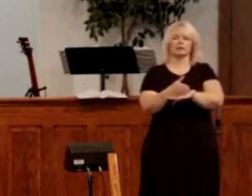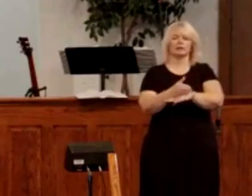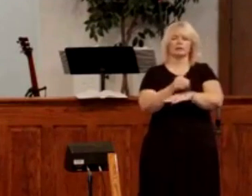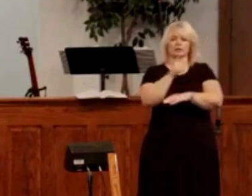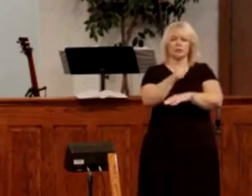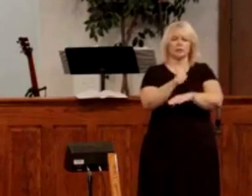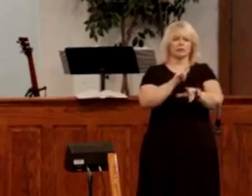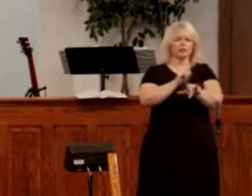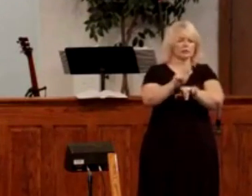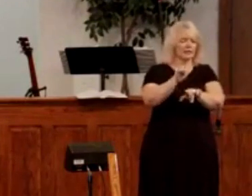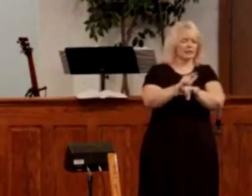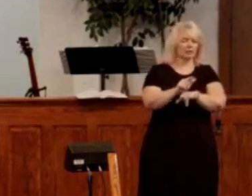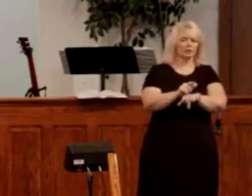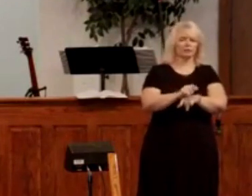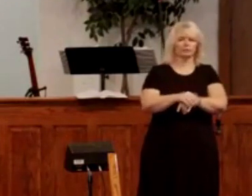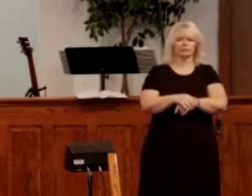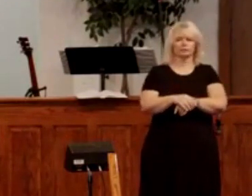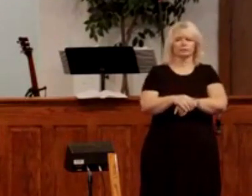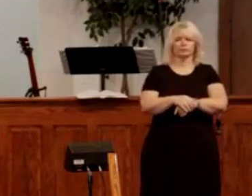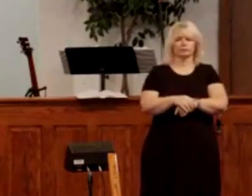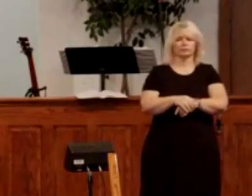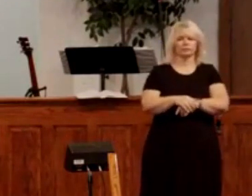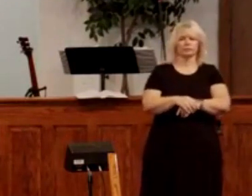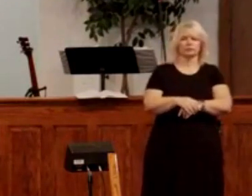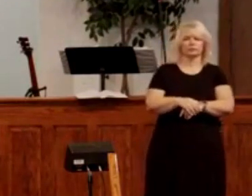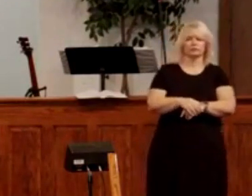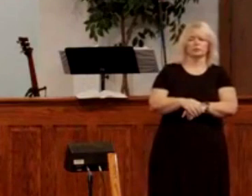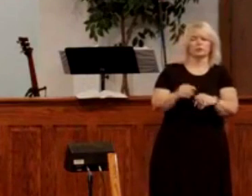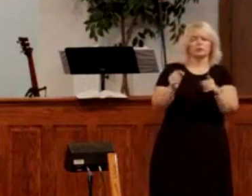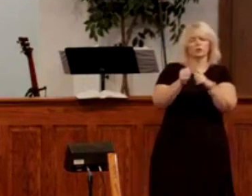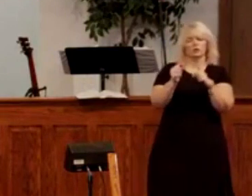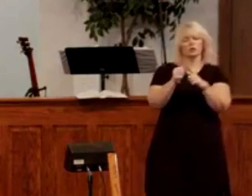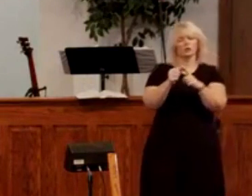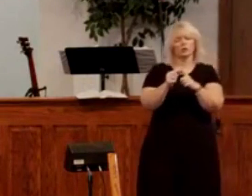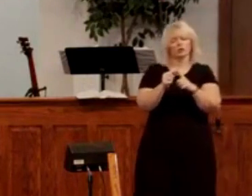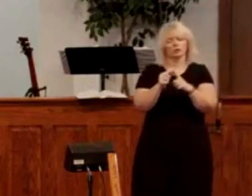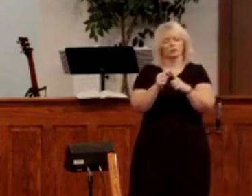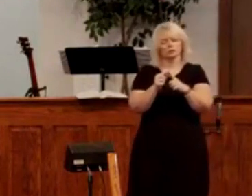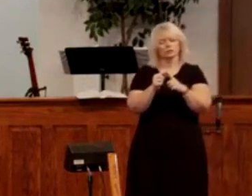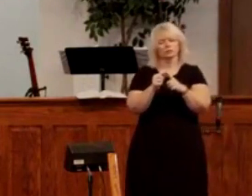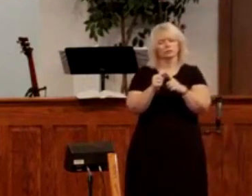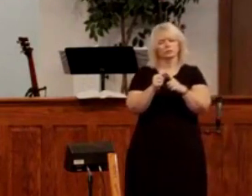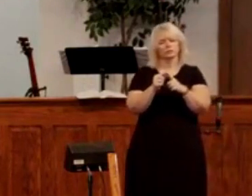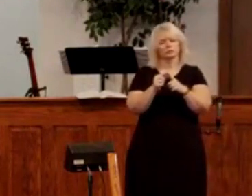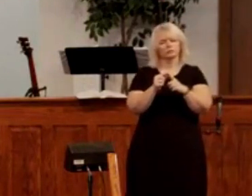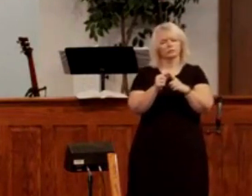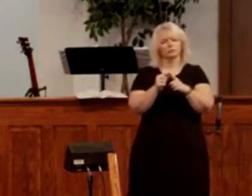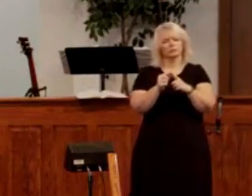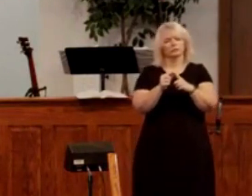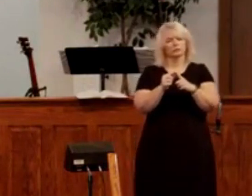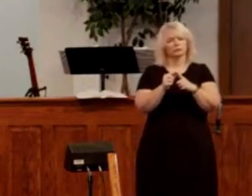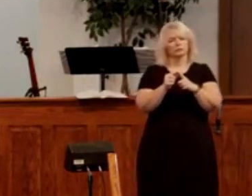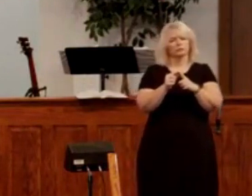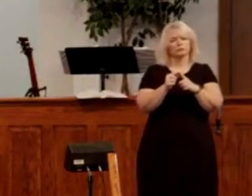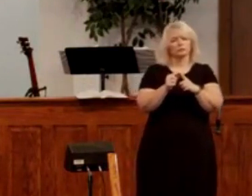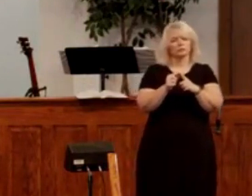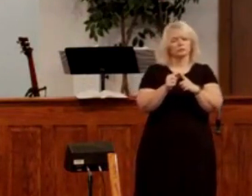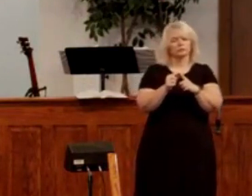slander. Do not slander. The Greek word here is very recognizable. It's blasphemo. You recognize that